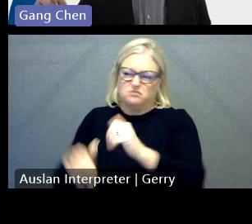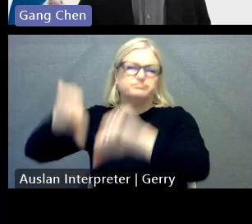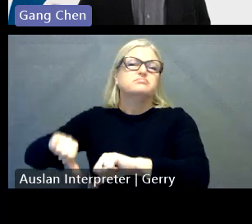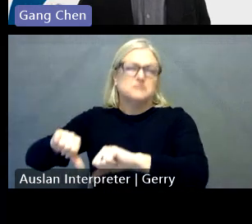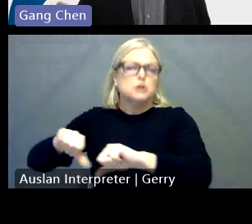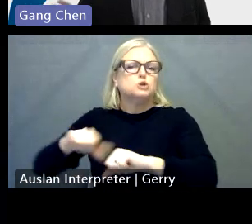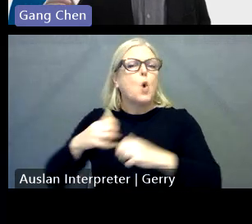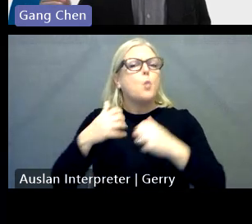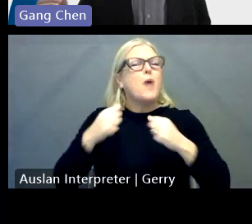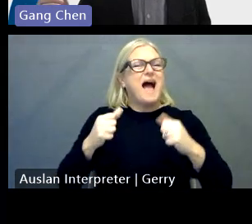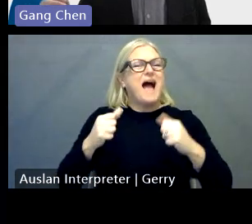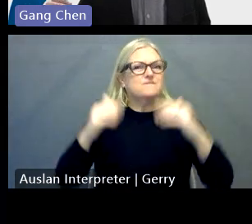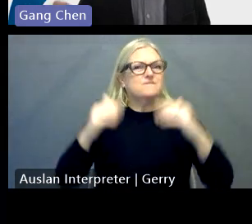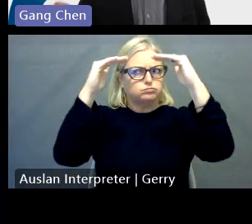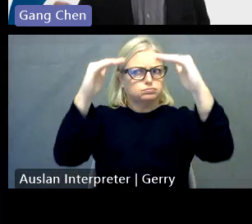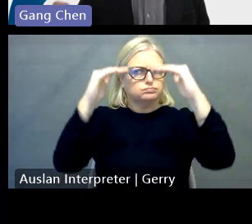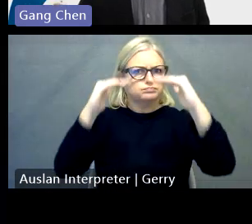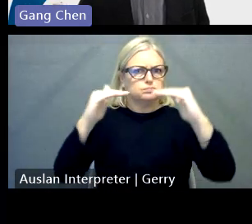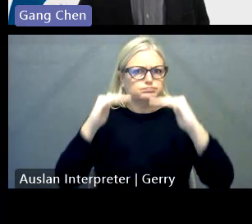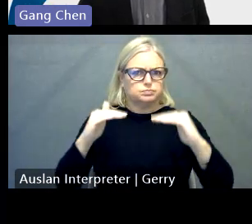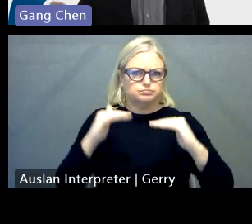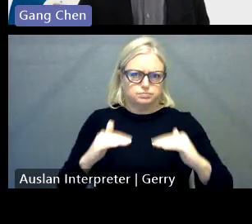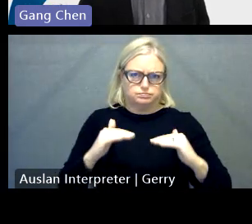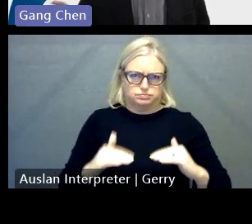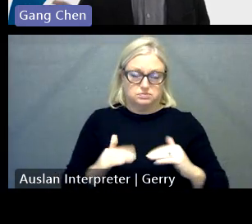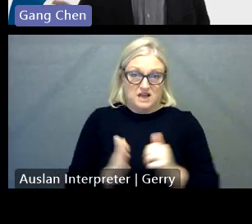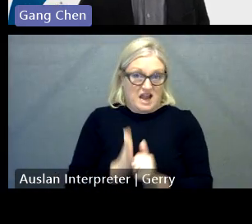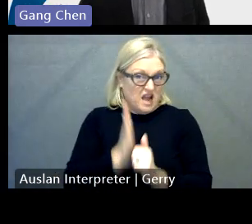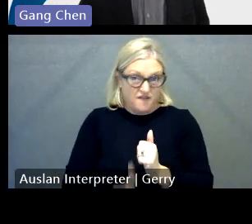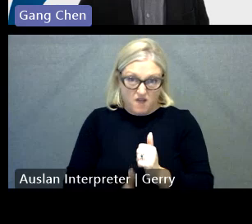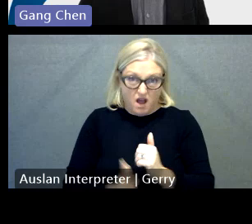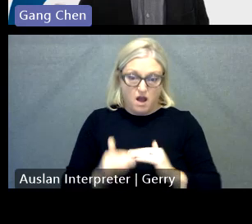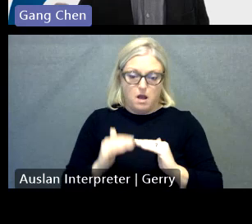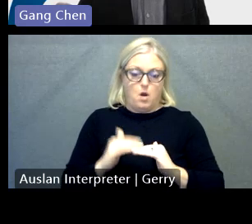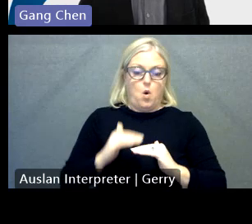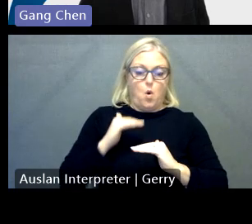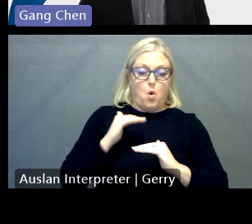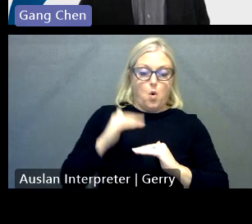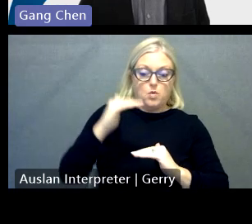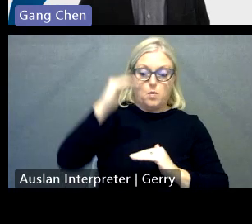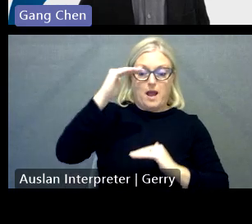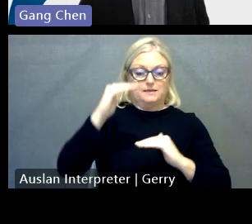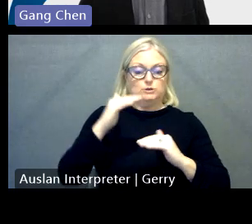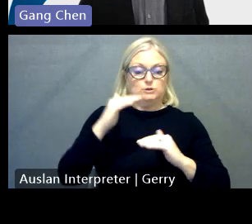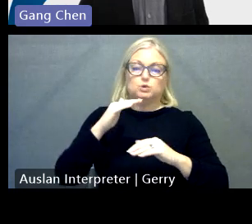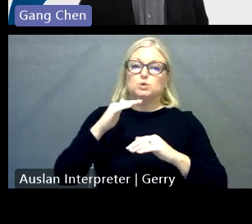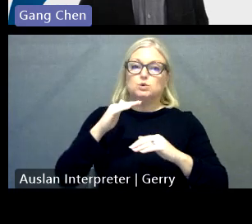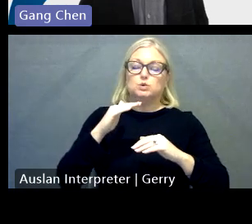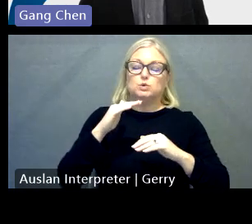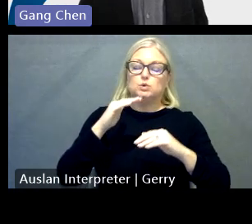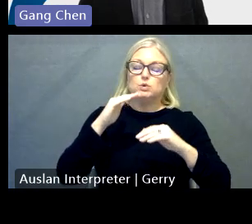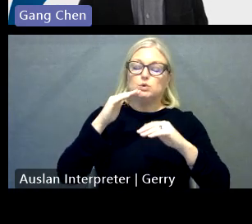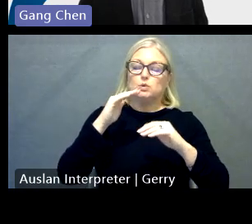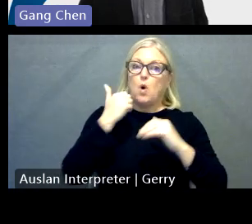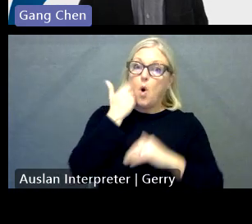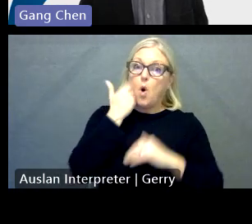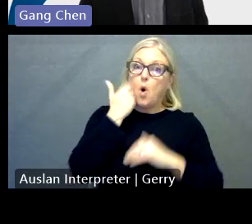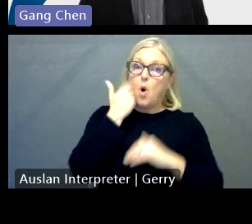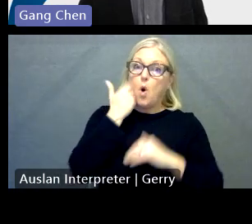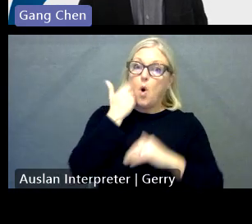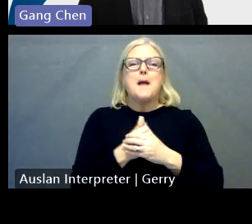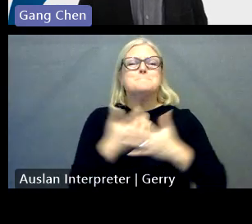it shows it ranks from all of the time all the way down to most of the time, some of the time, a little bit of the